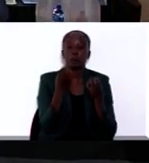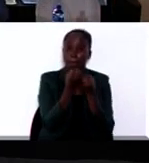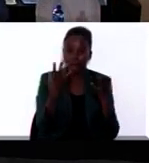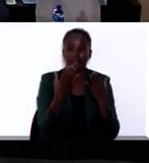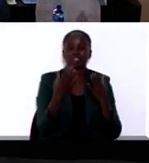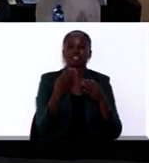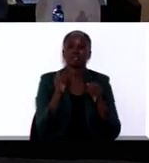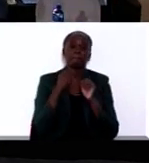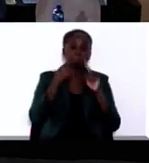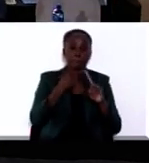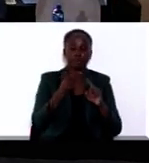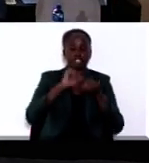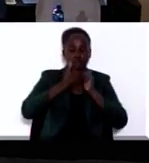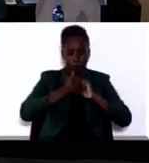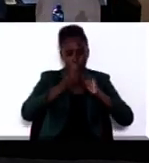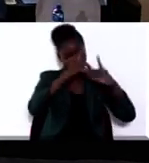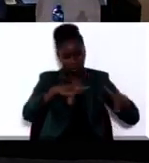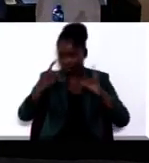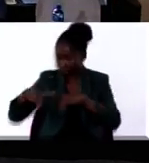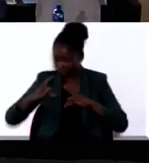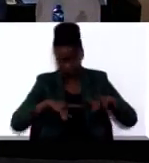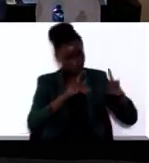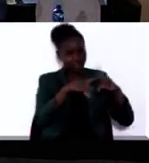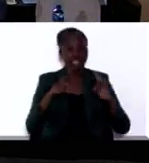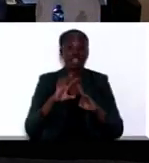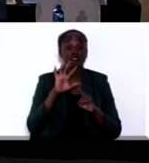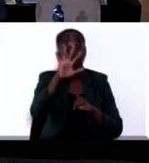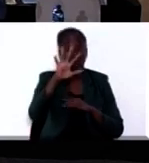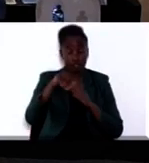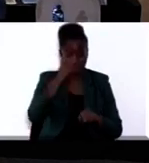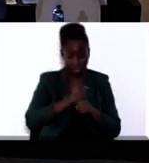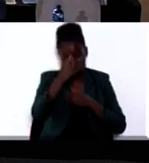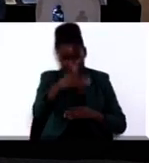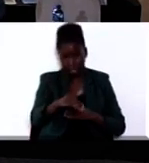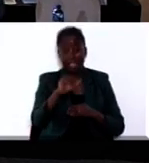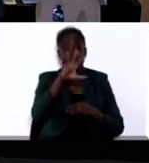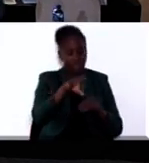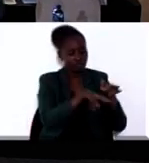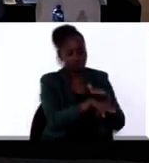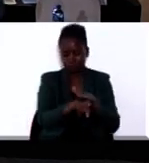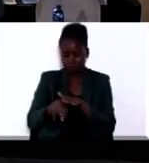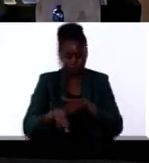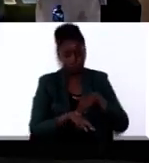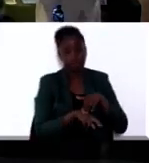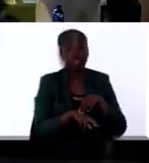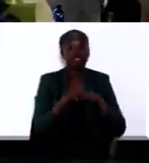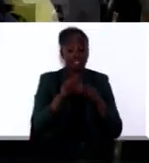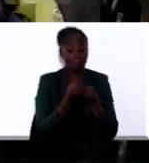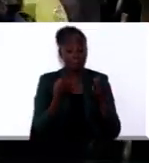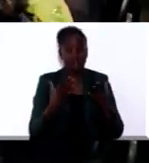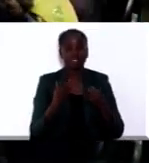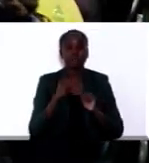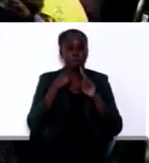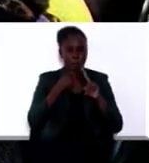sports courts in the next 5 years, in 5 corridors. The multi-purpose sports